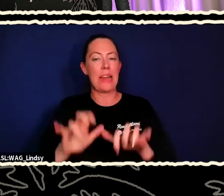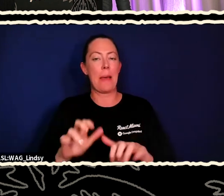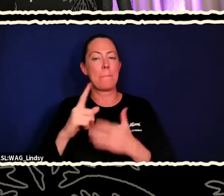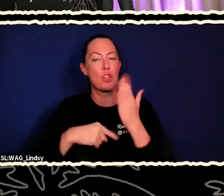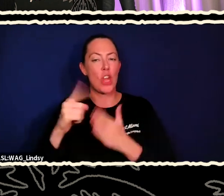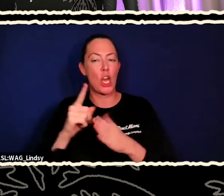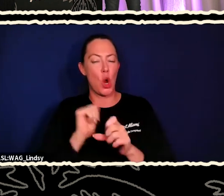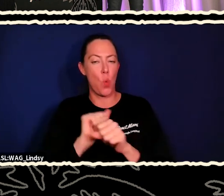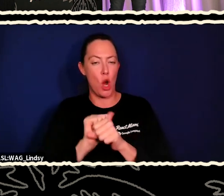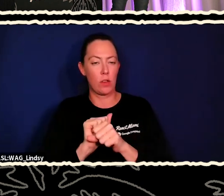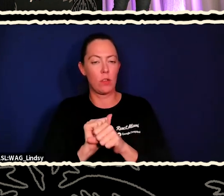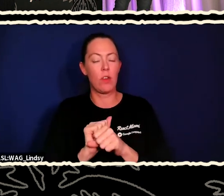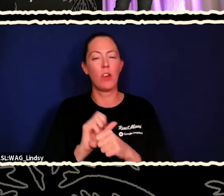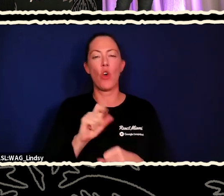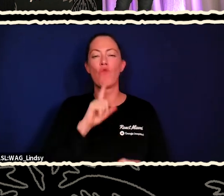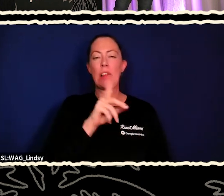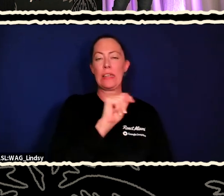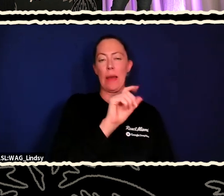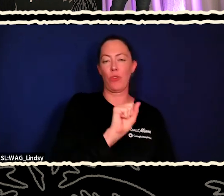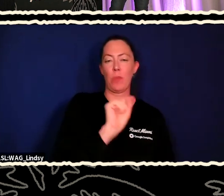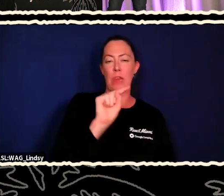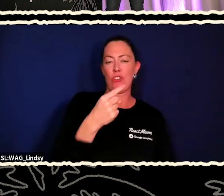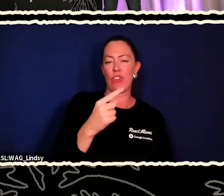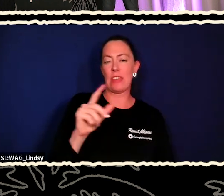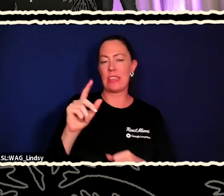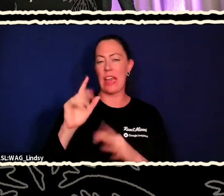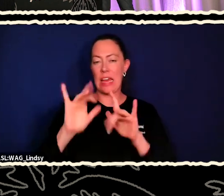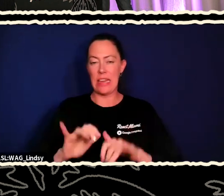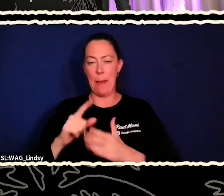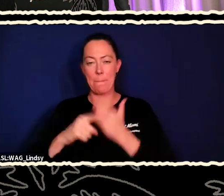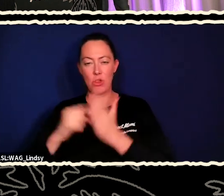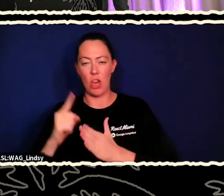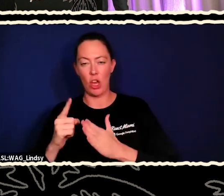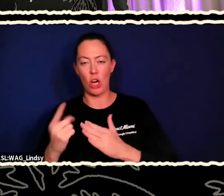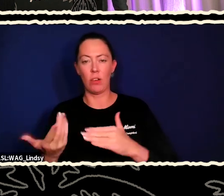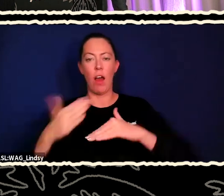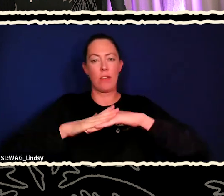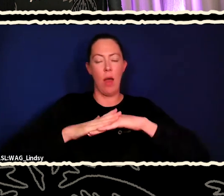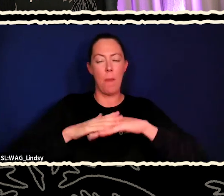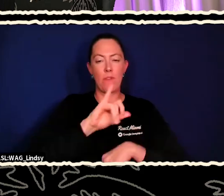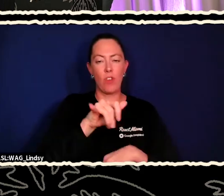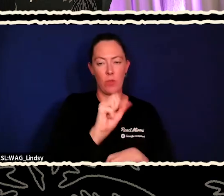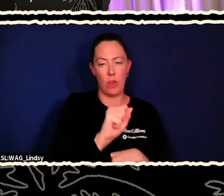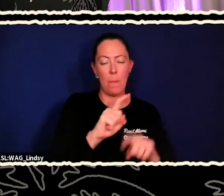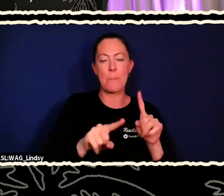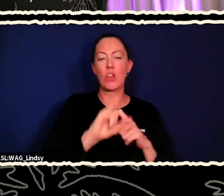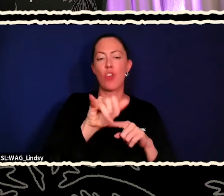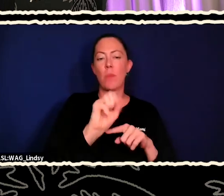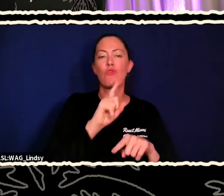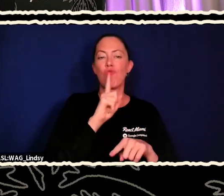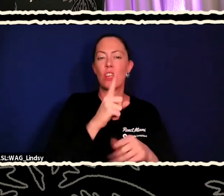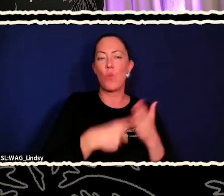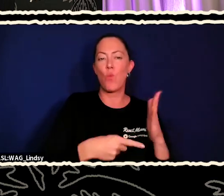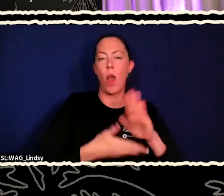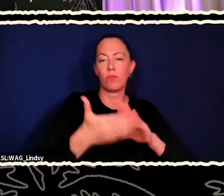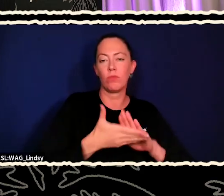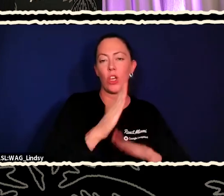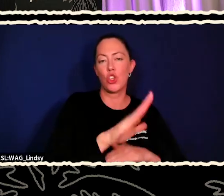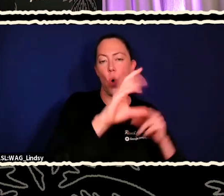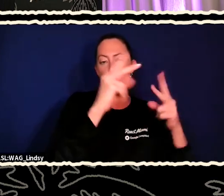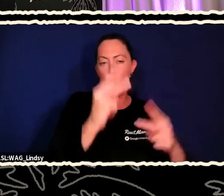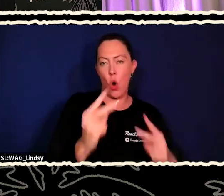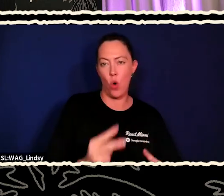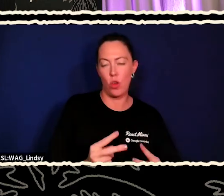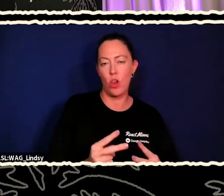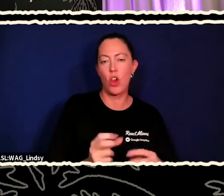is literally just a type checker on top of JavaScript, and JavaScript is the thing that actually executes your code, usually performance means runtime performance